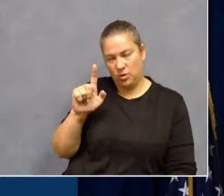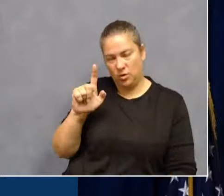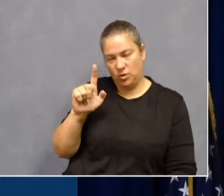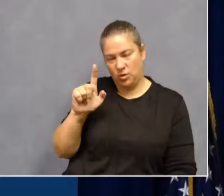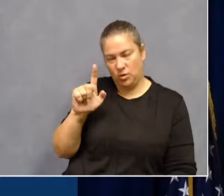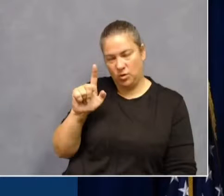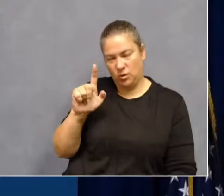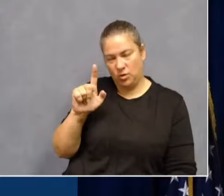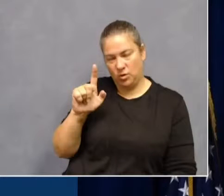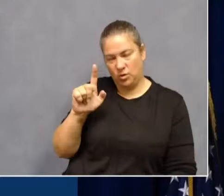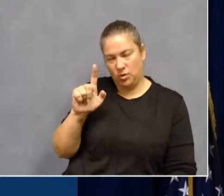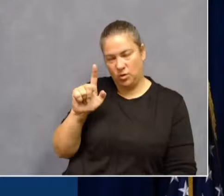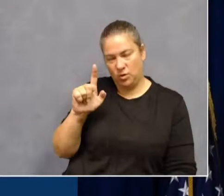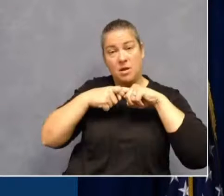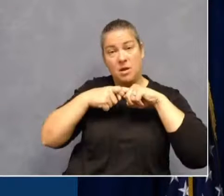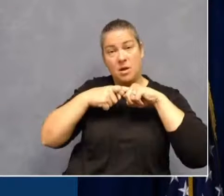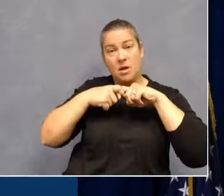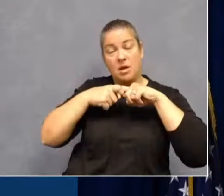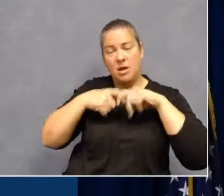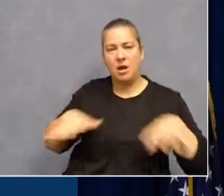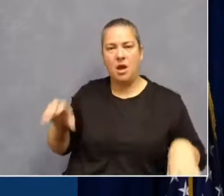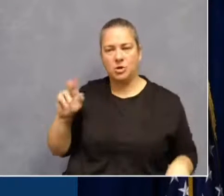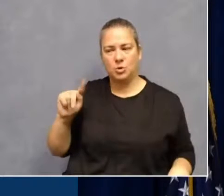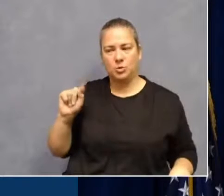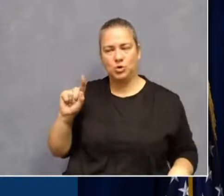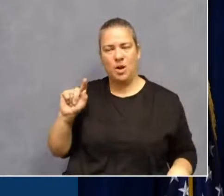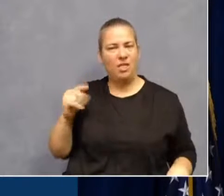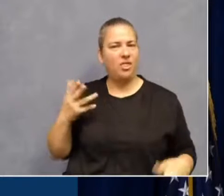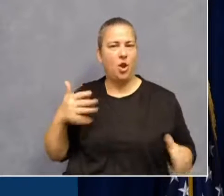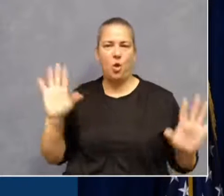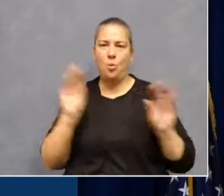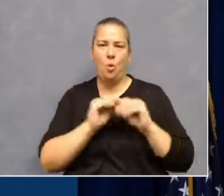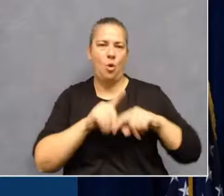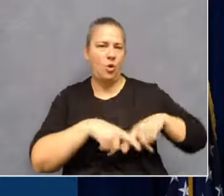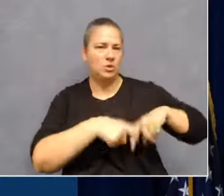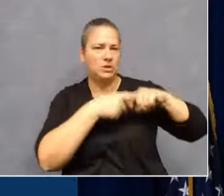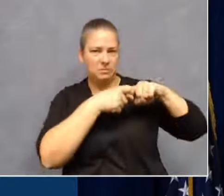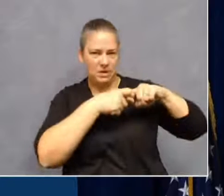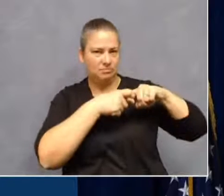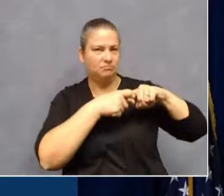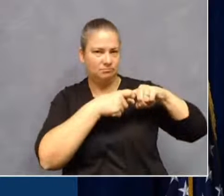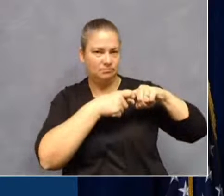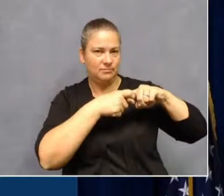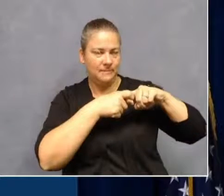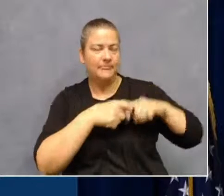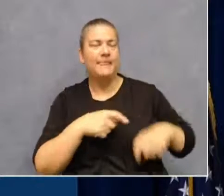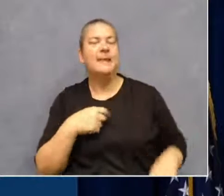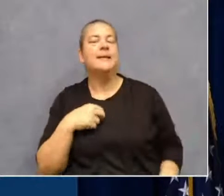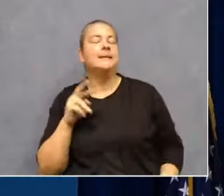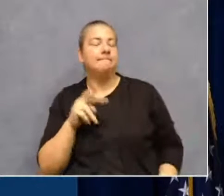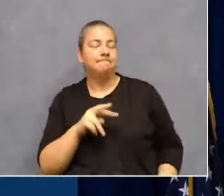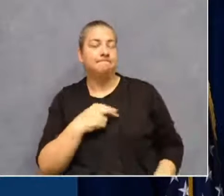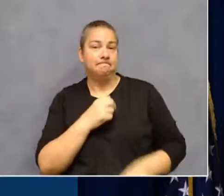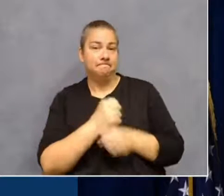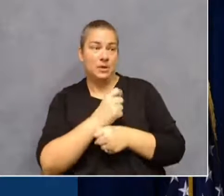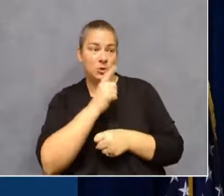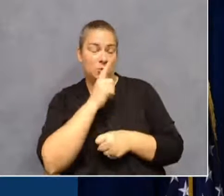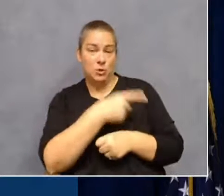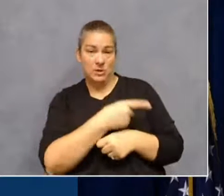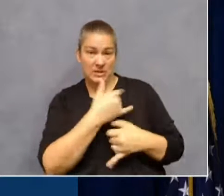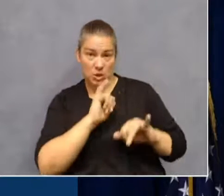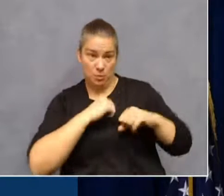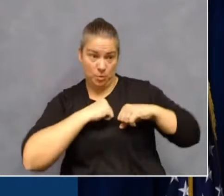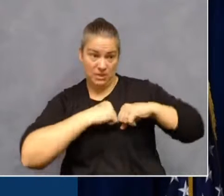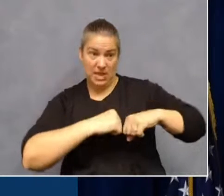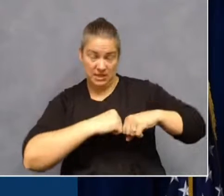beginning October 20th. To ensure that there are protections when this begins, I signed an order today that ends the moratorium